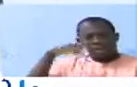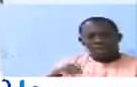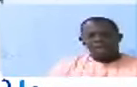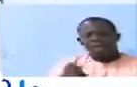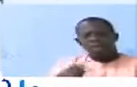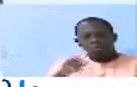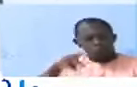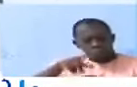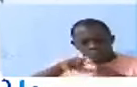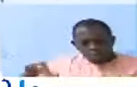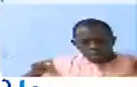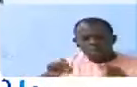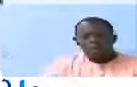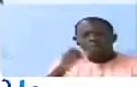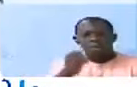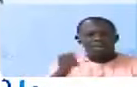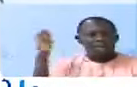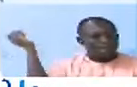After